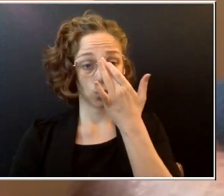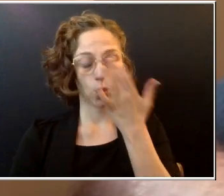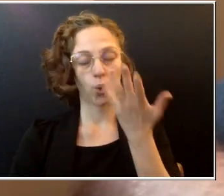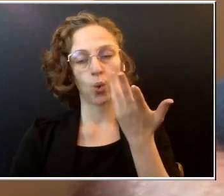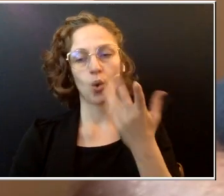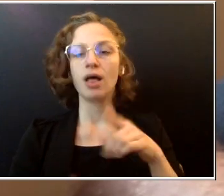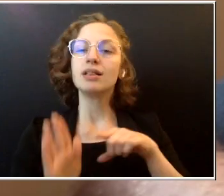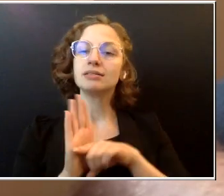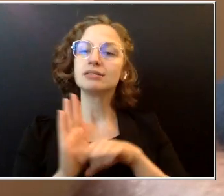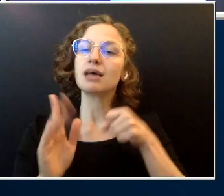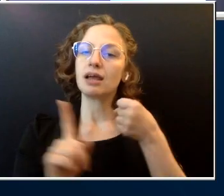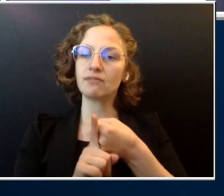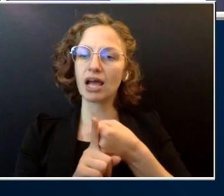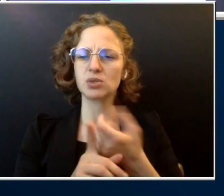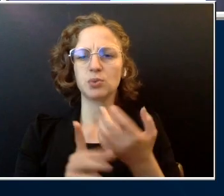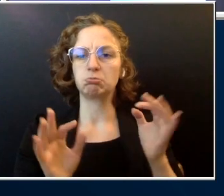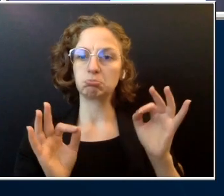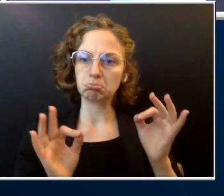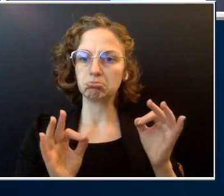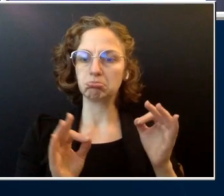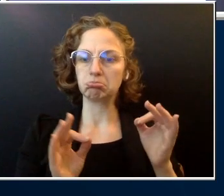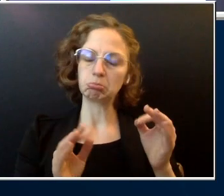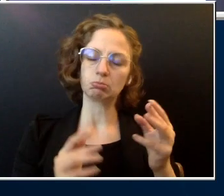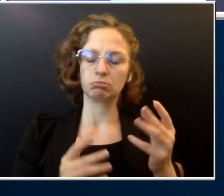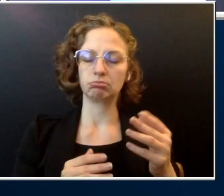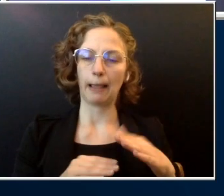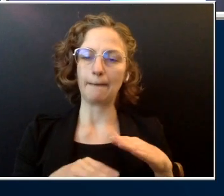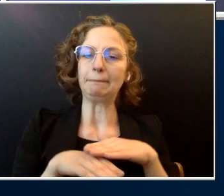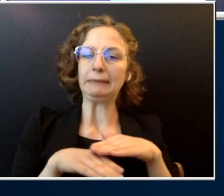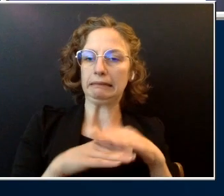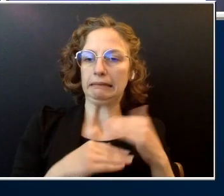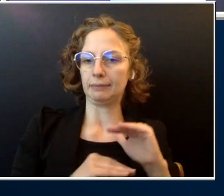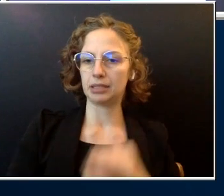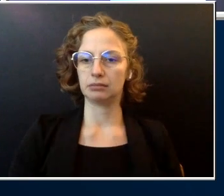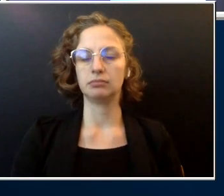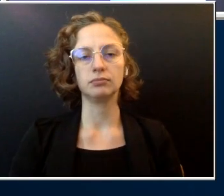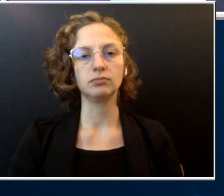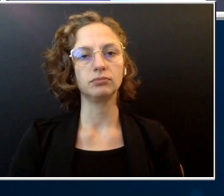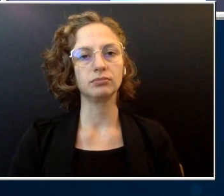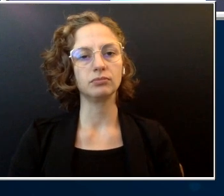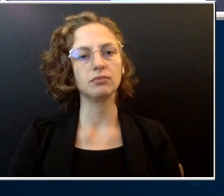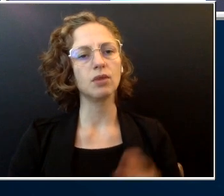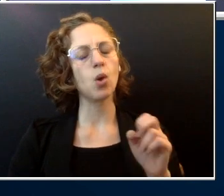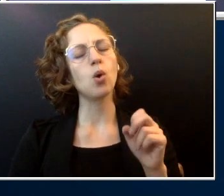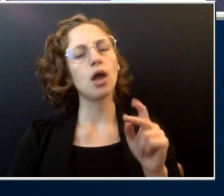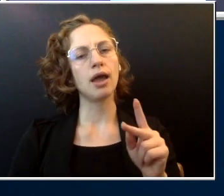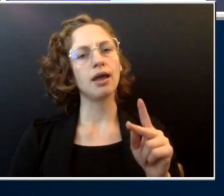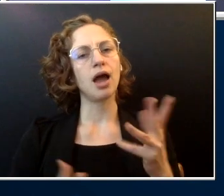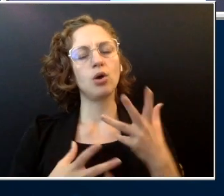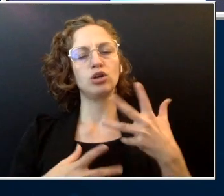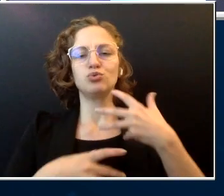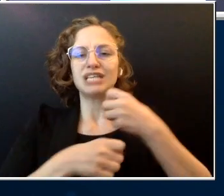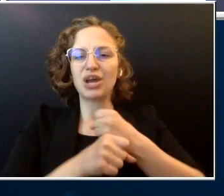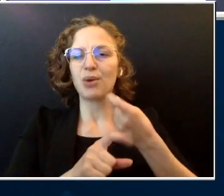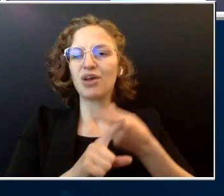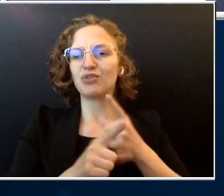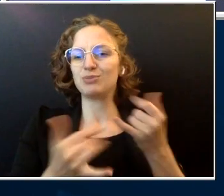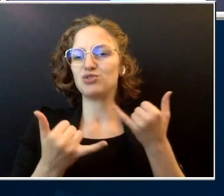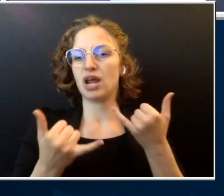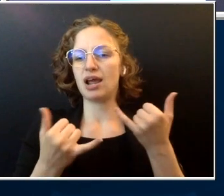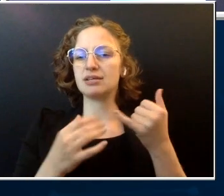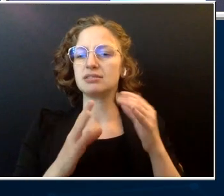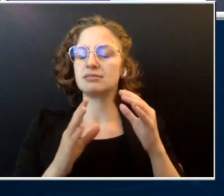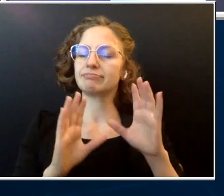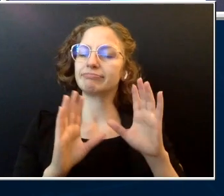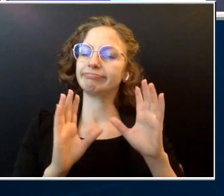sure. I want to get our takeaways today from our conversation, and I'm going to start with you, Kristen. What do you want folks to take away from this conversation?